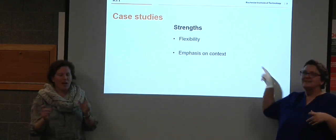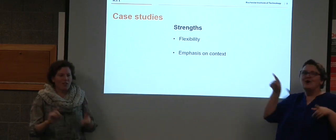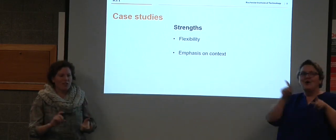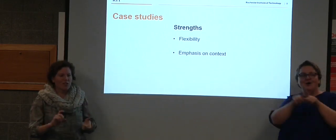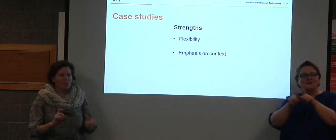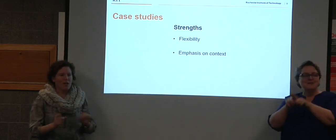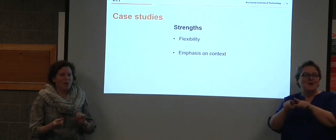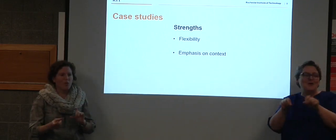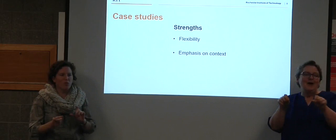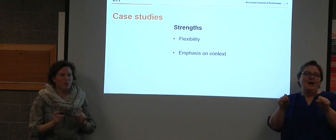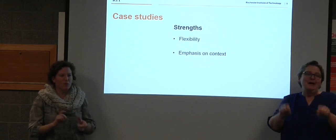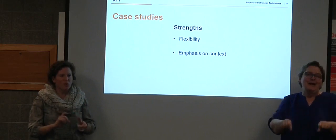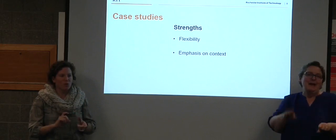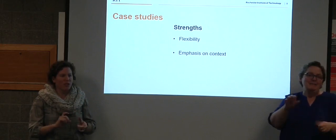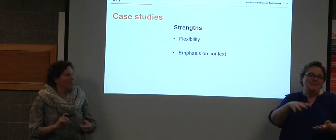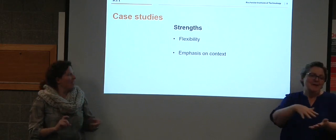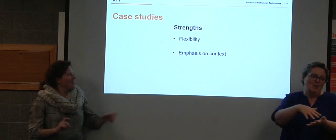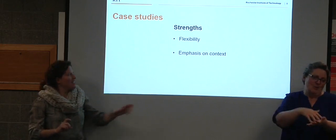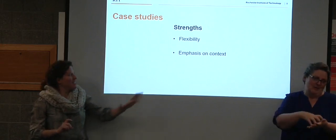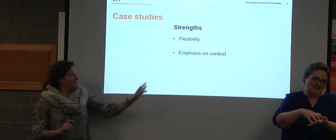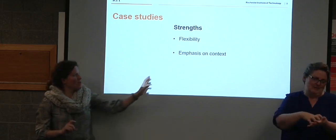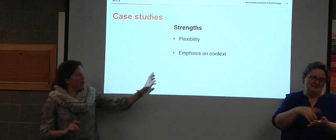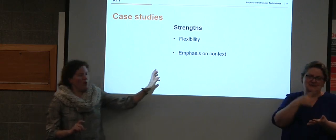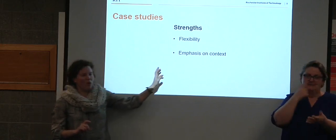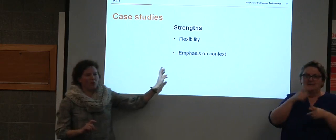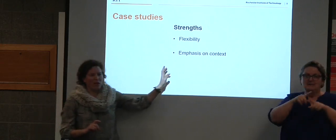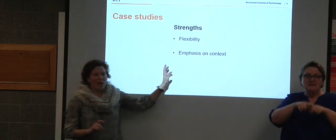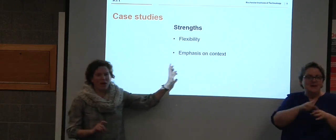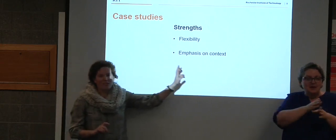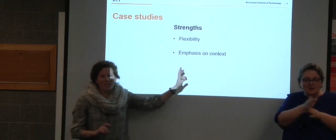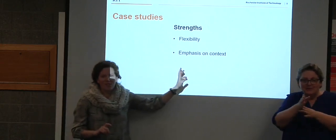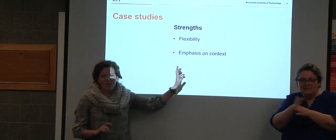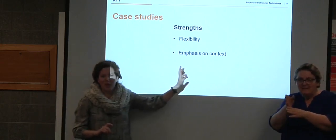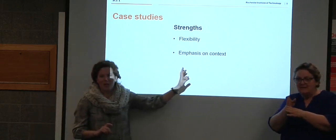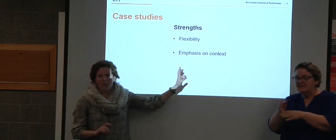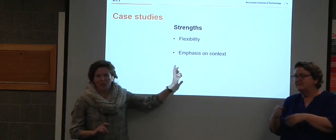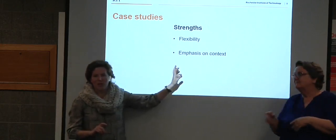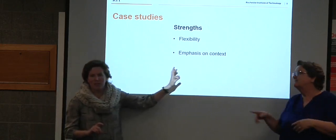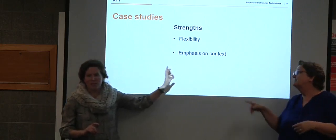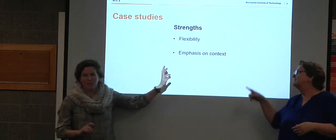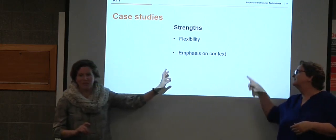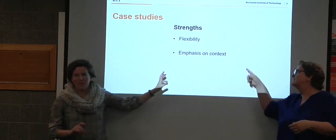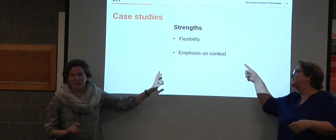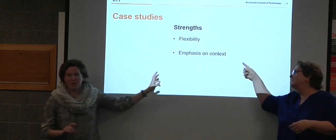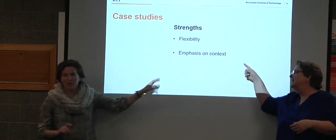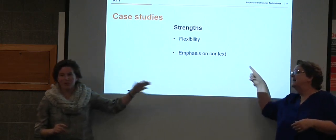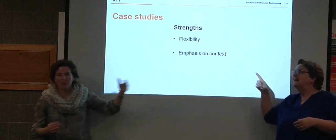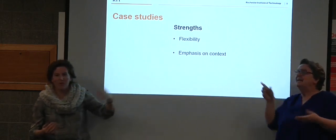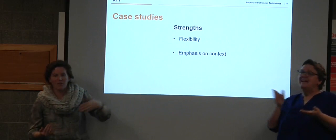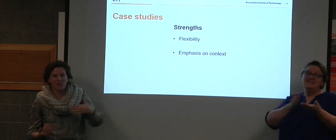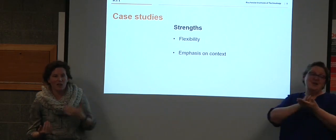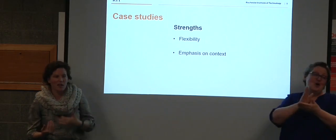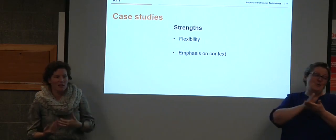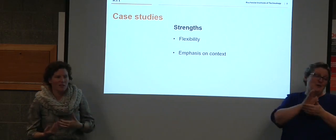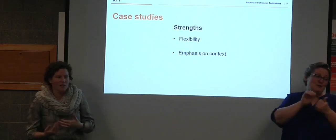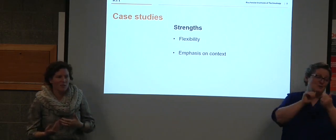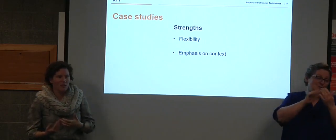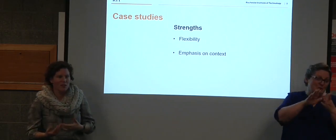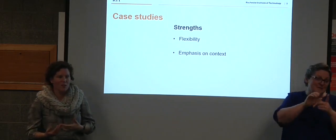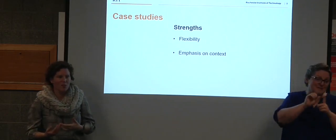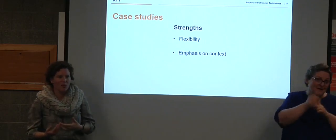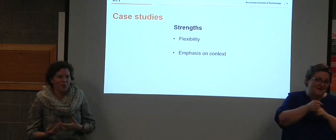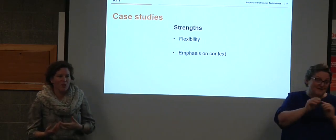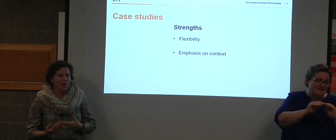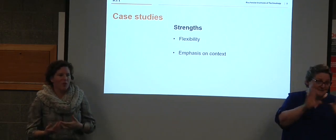of the challenges, depending on what field you're in, is thinking about whether or not context is okay to address explicitly, right? So sometimes in the sciences,